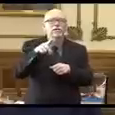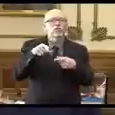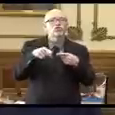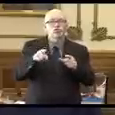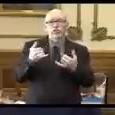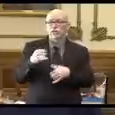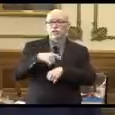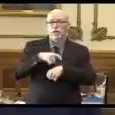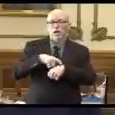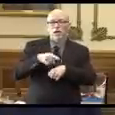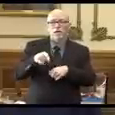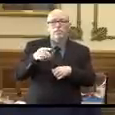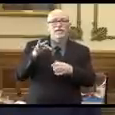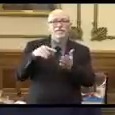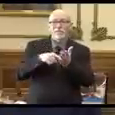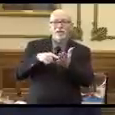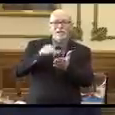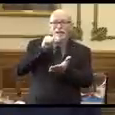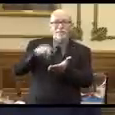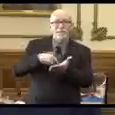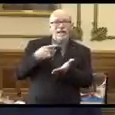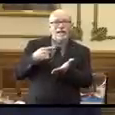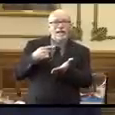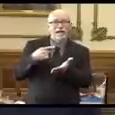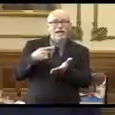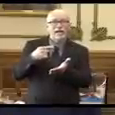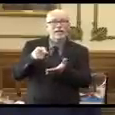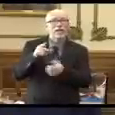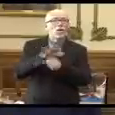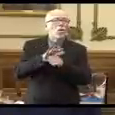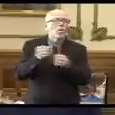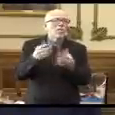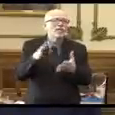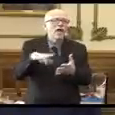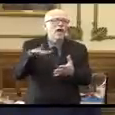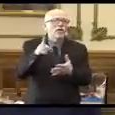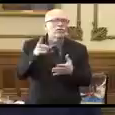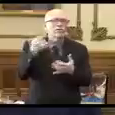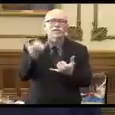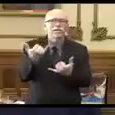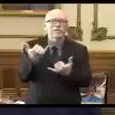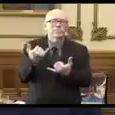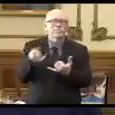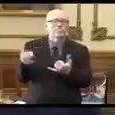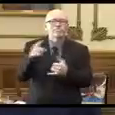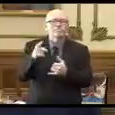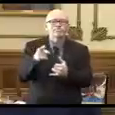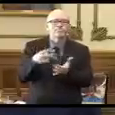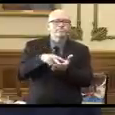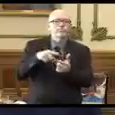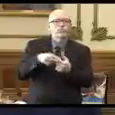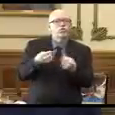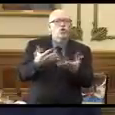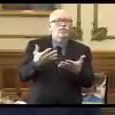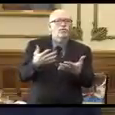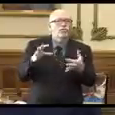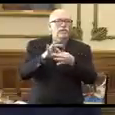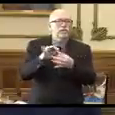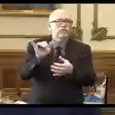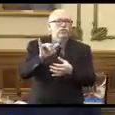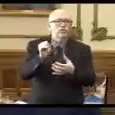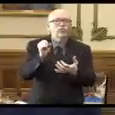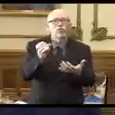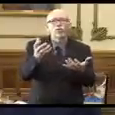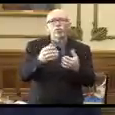this time, if bills aren't paid, those, in fact, our local providers have stepped up to offer a connection there as well.